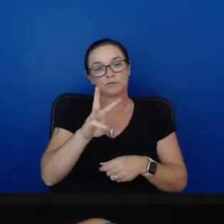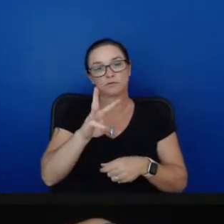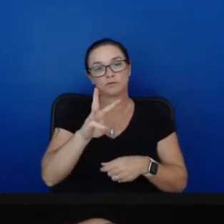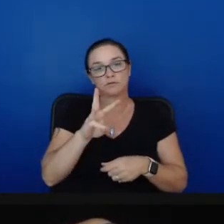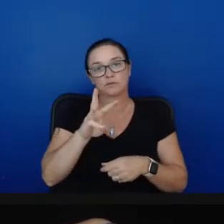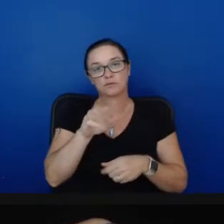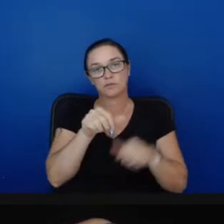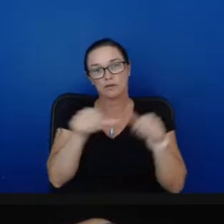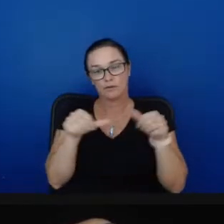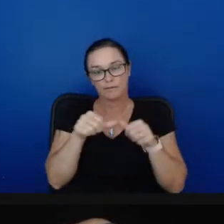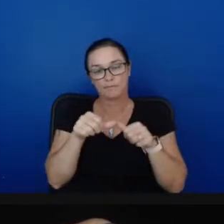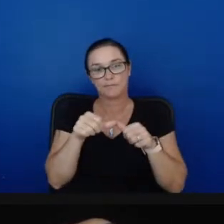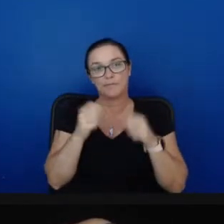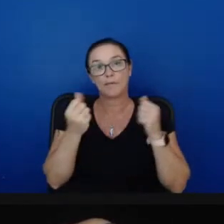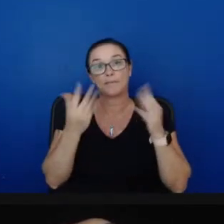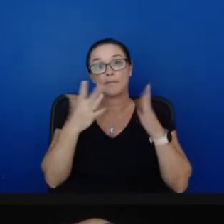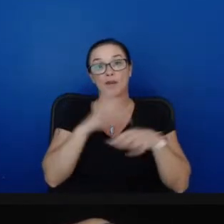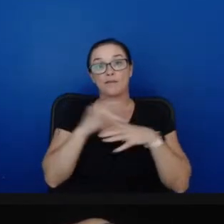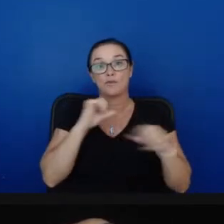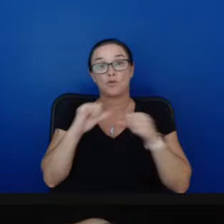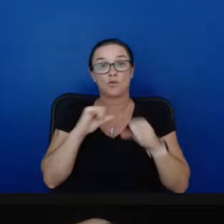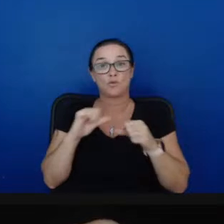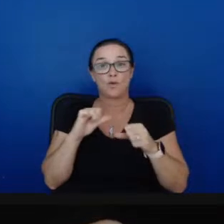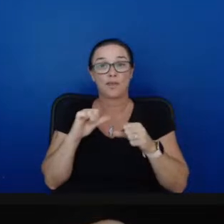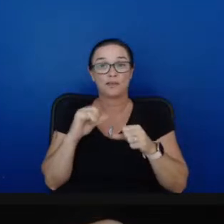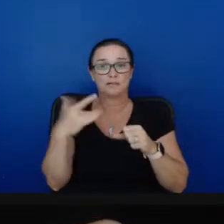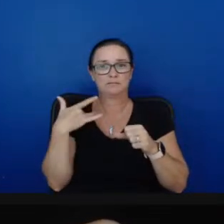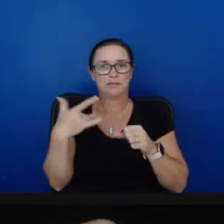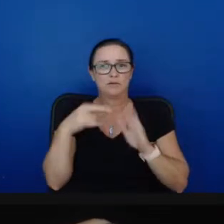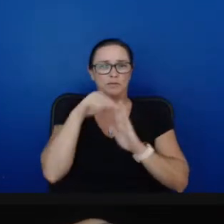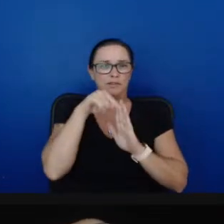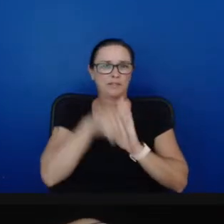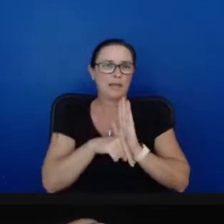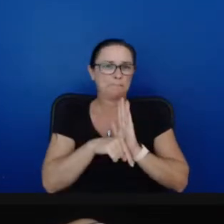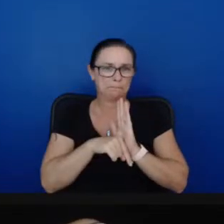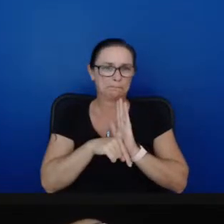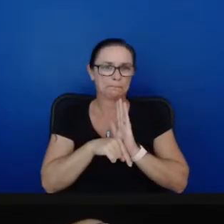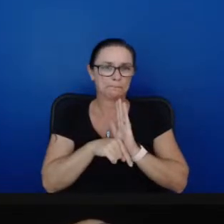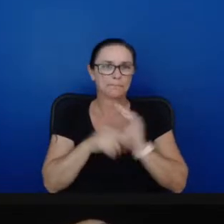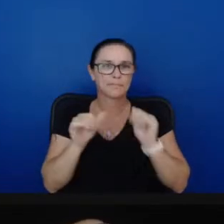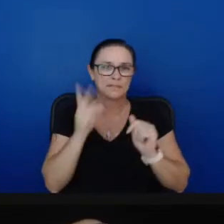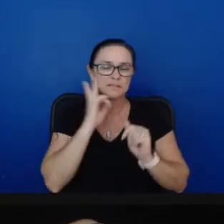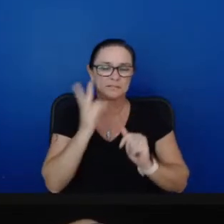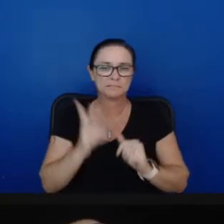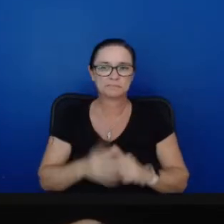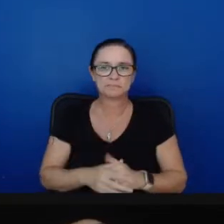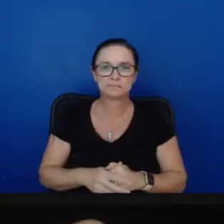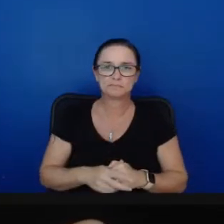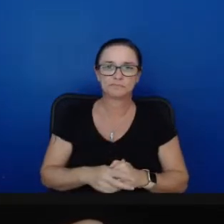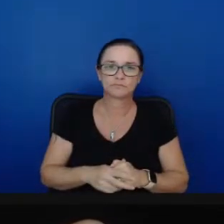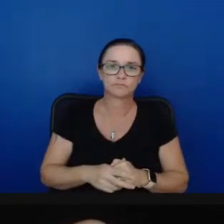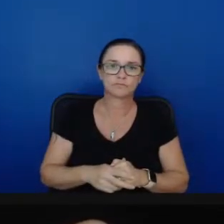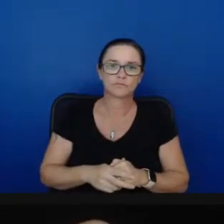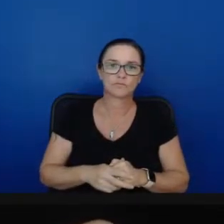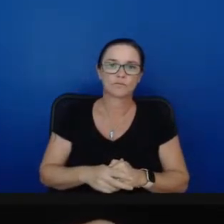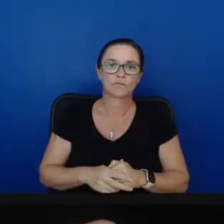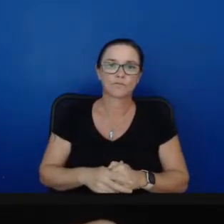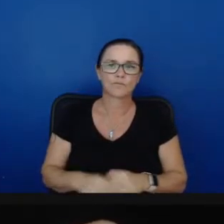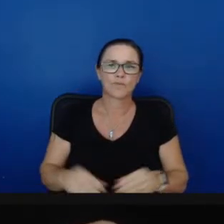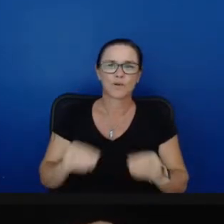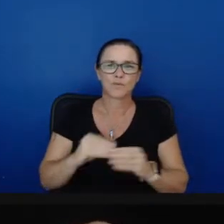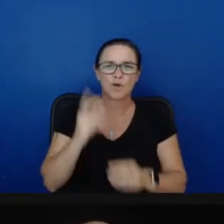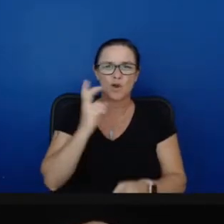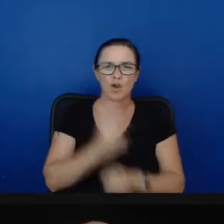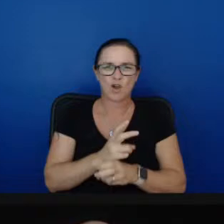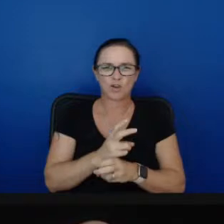But many of the earthquakes that are recent are down in the depths here, deep Pahala earthquakes, as you can see. They're harder to separate when they're plotted by,